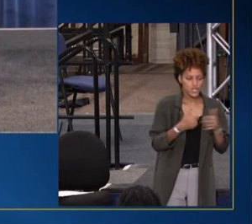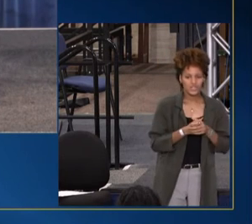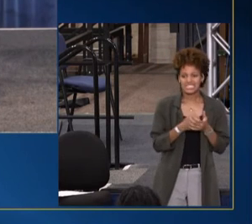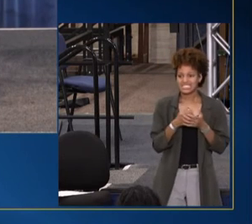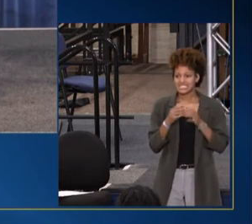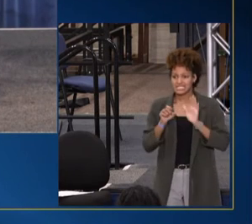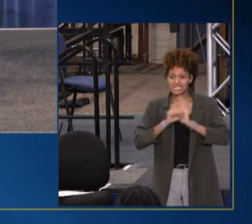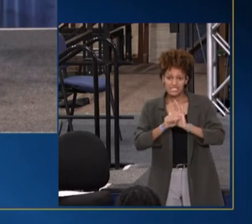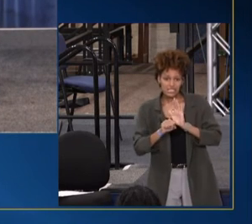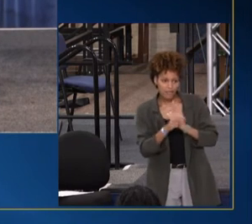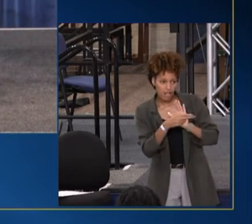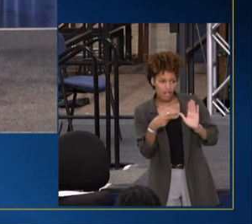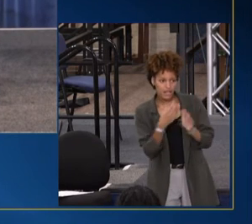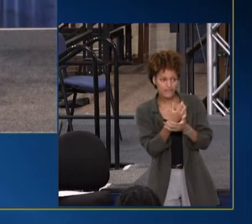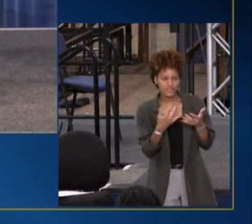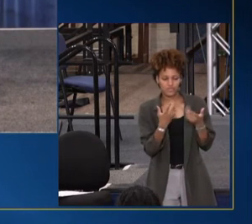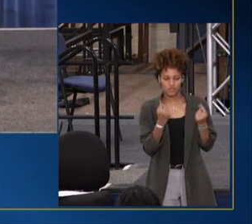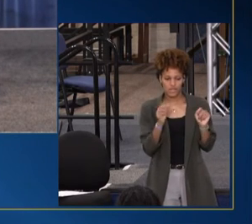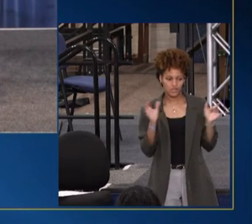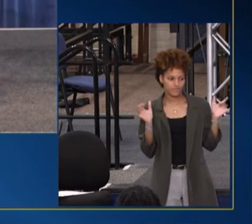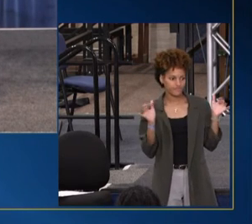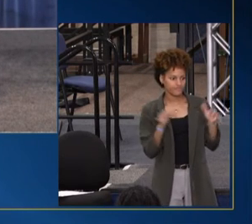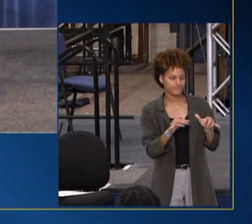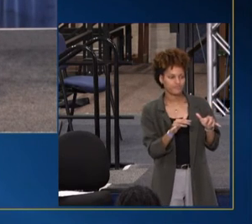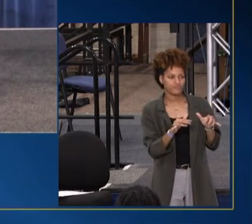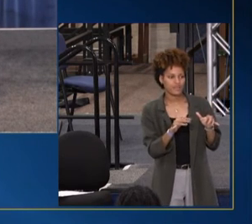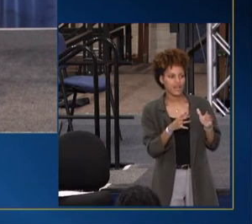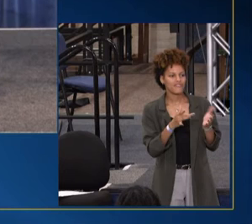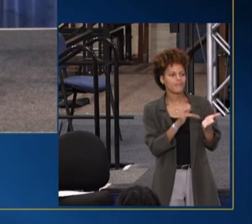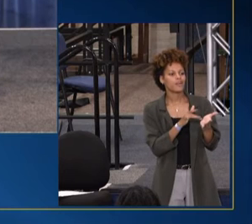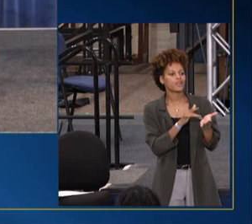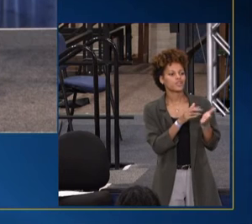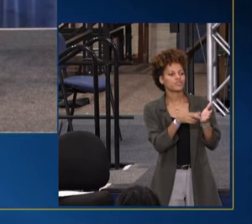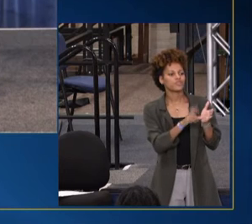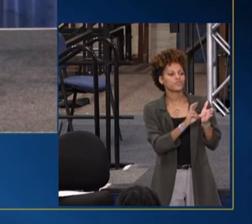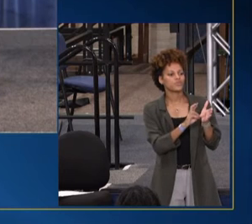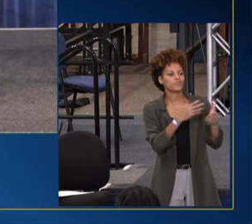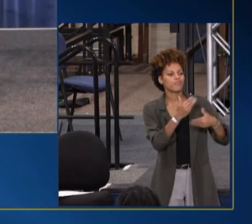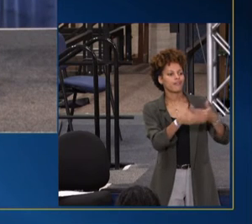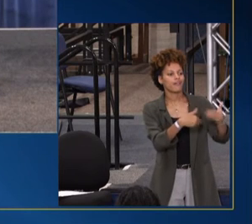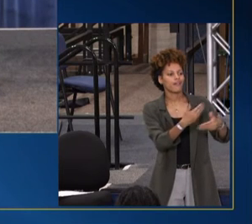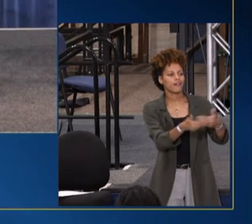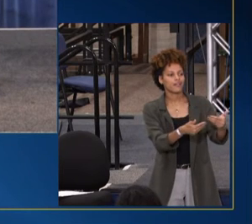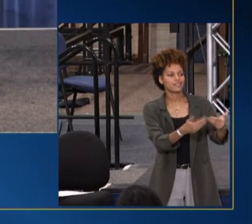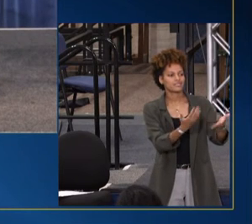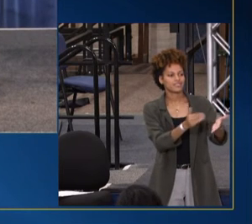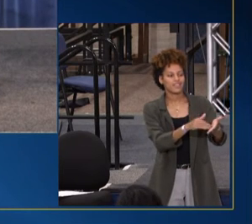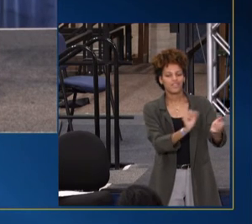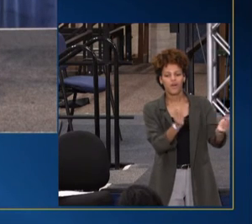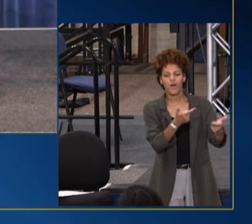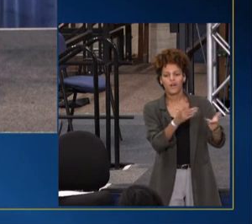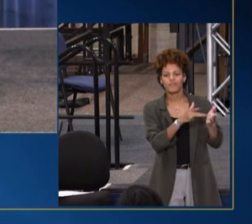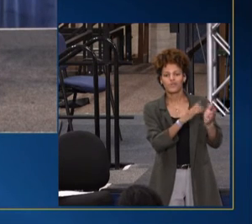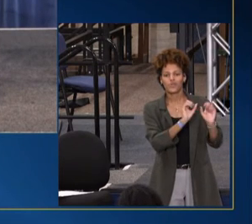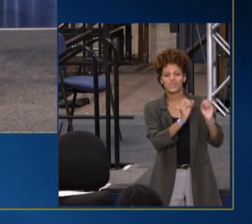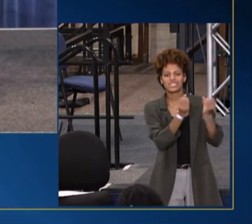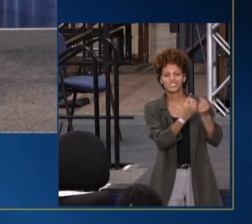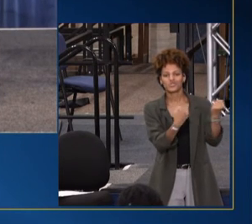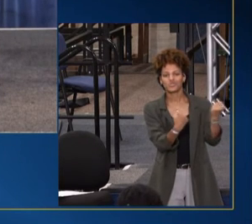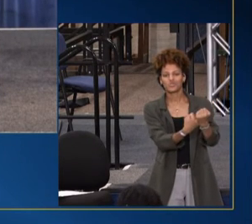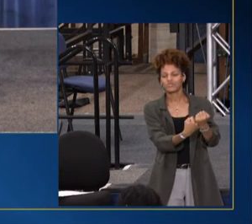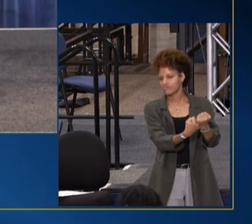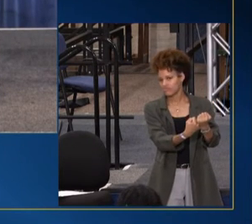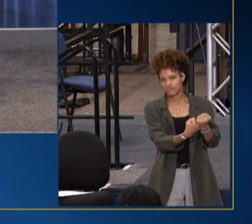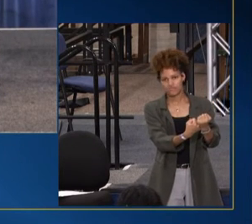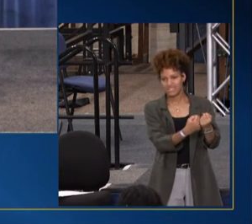seeking to create around a medically reviewed process that, again, every medical organization supports. So